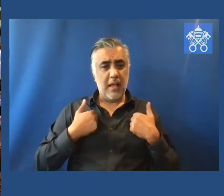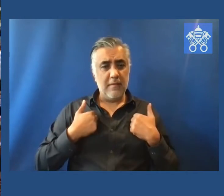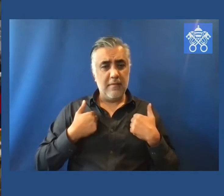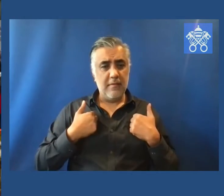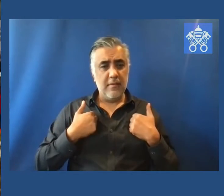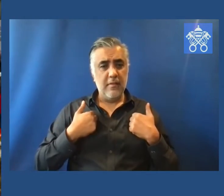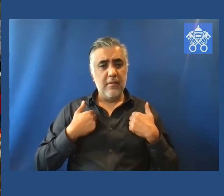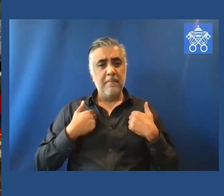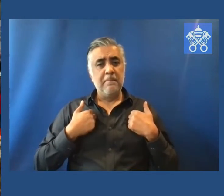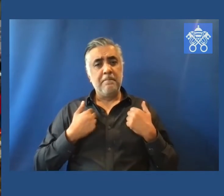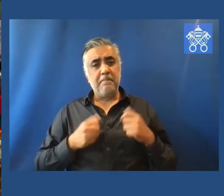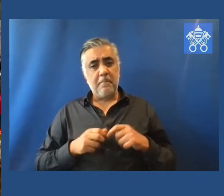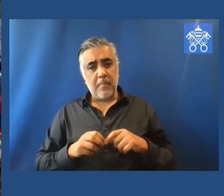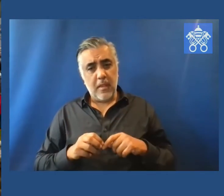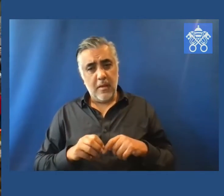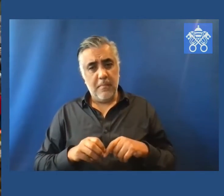the sacredness of human life.